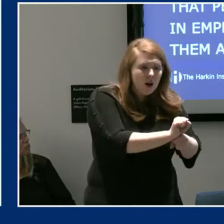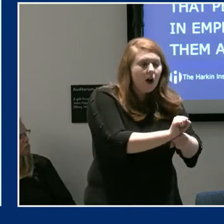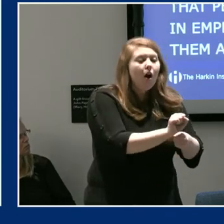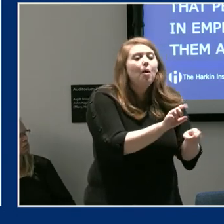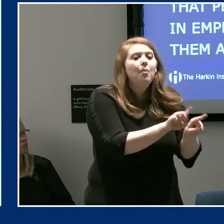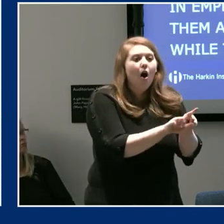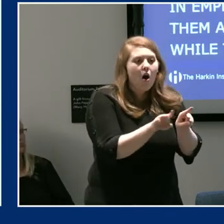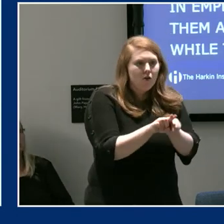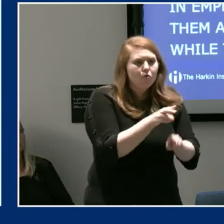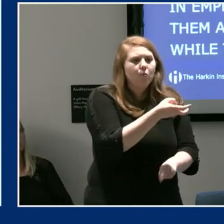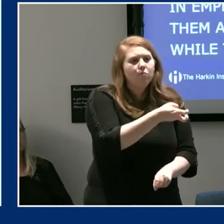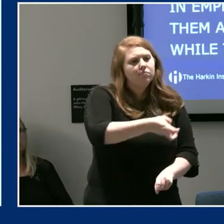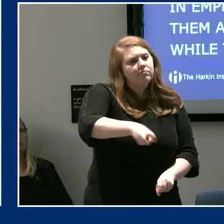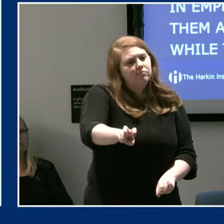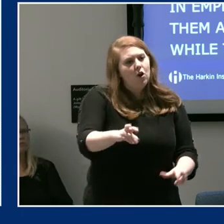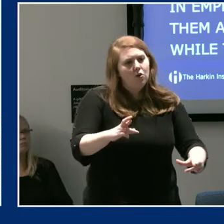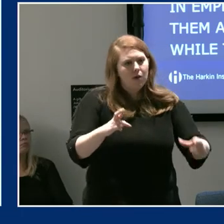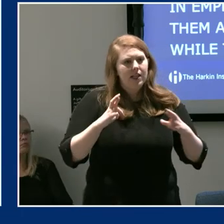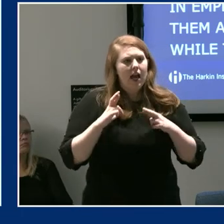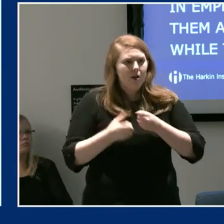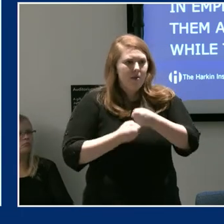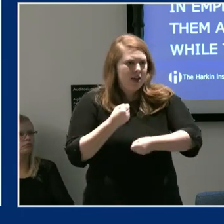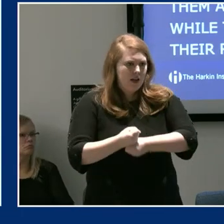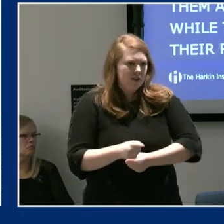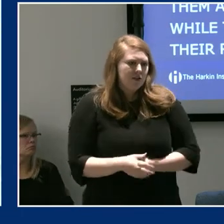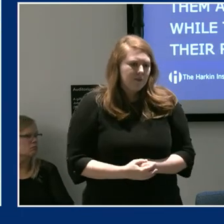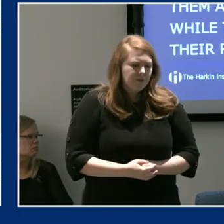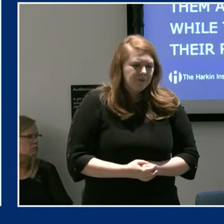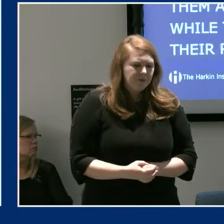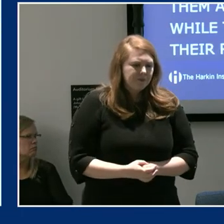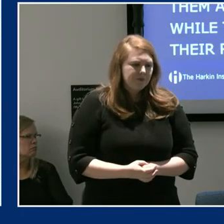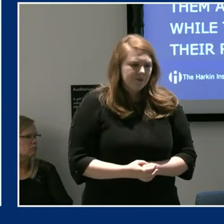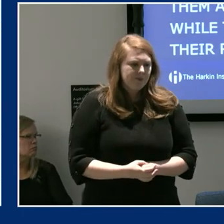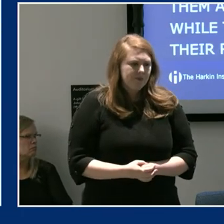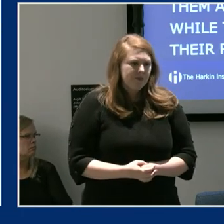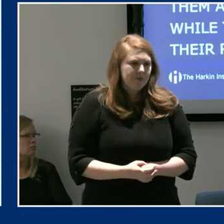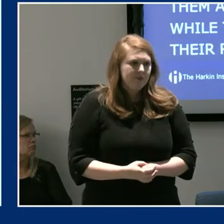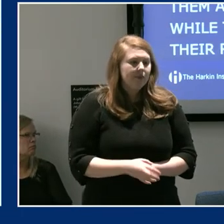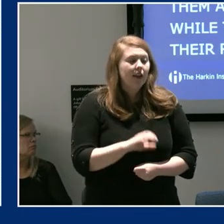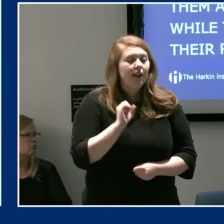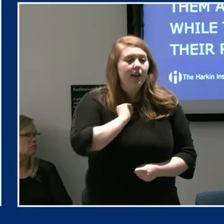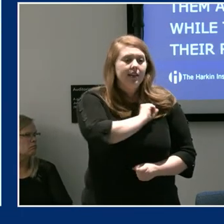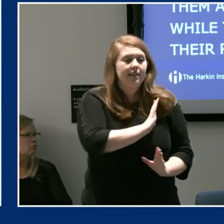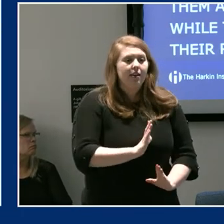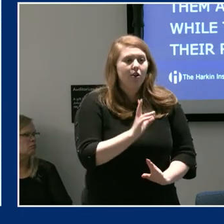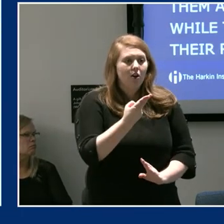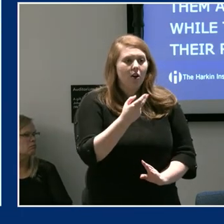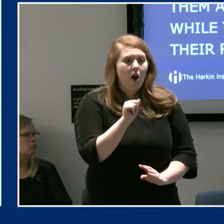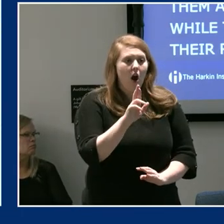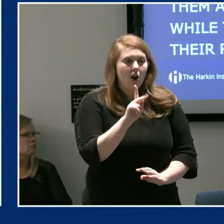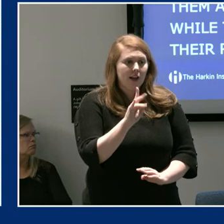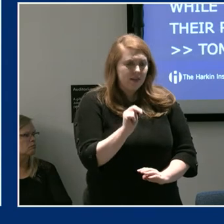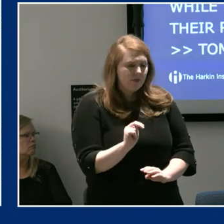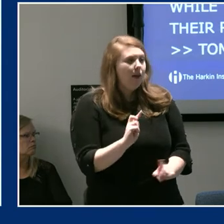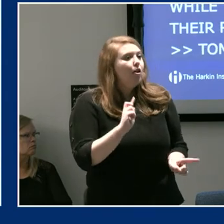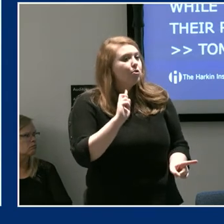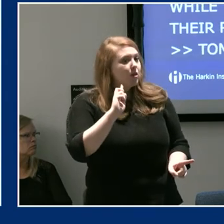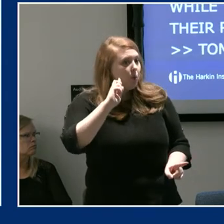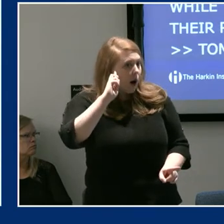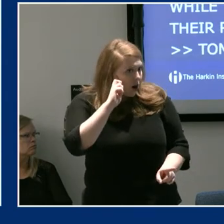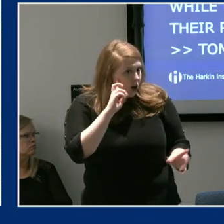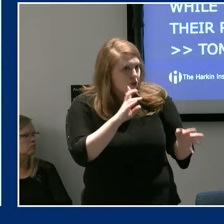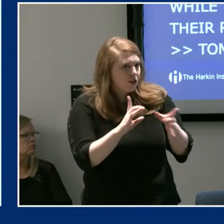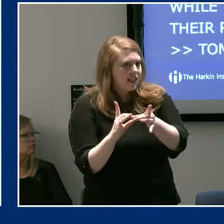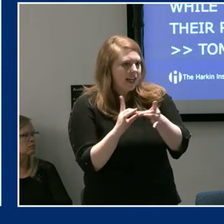into their retirement years. I think what you just heard is that there's a connectivity